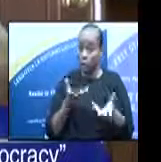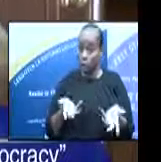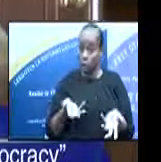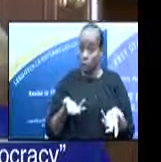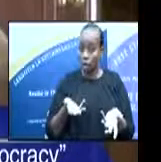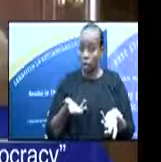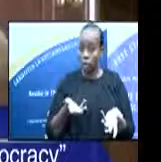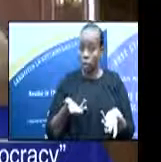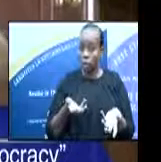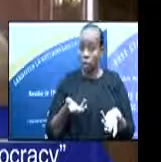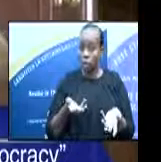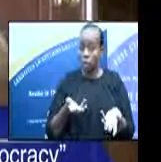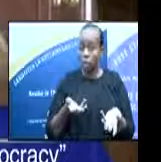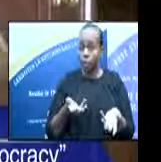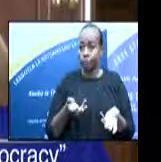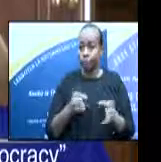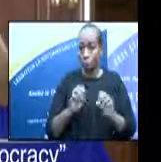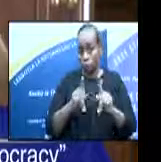order? Point of privilege.